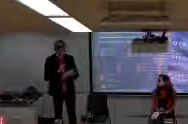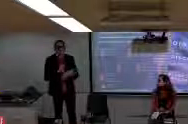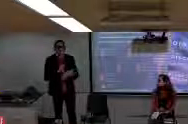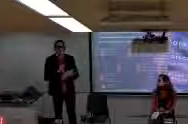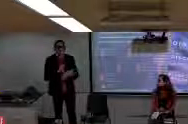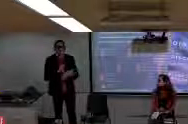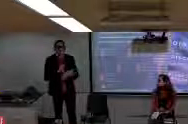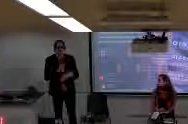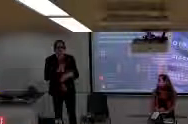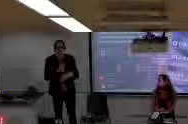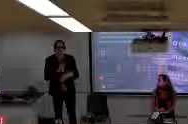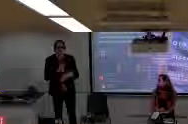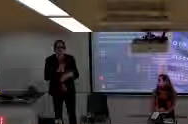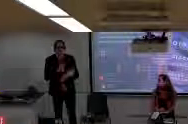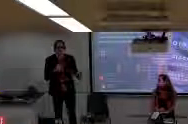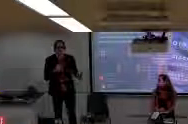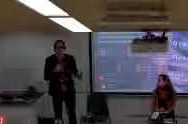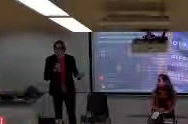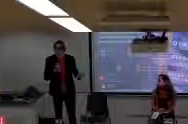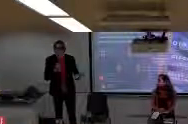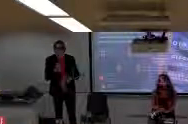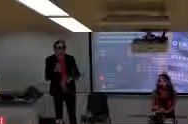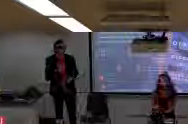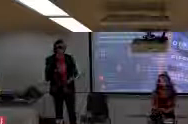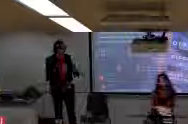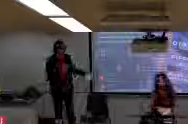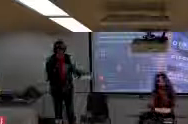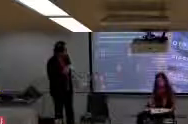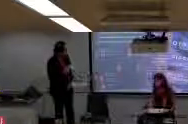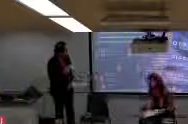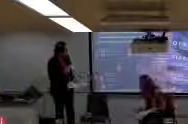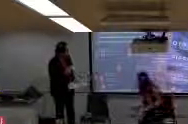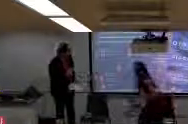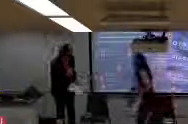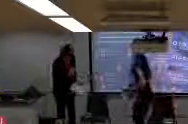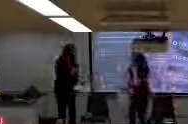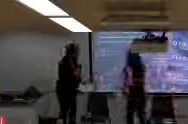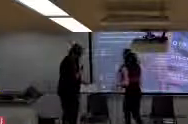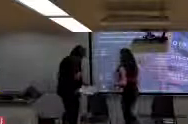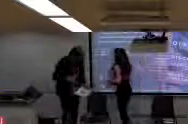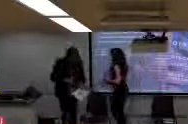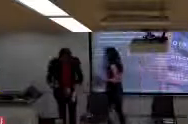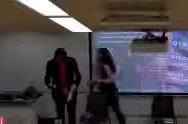selected questions to the panel. So thank you for all being here. Ellen, please.